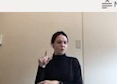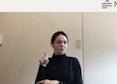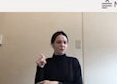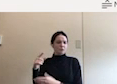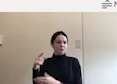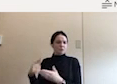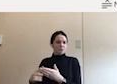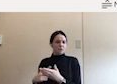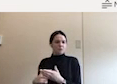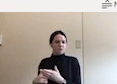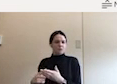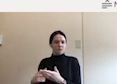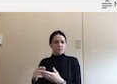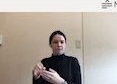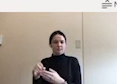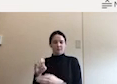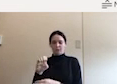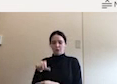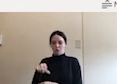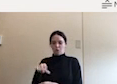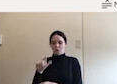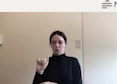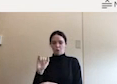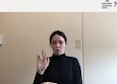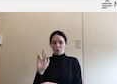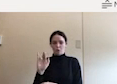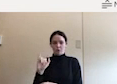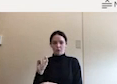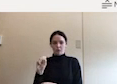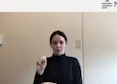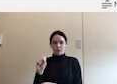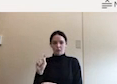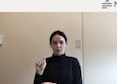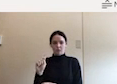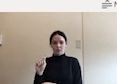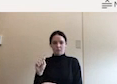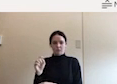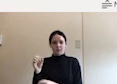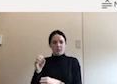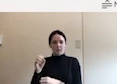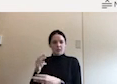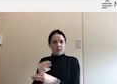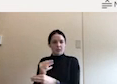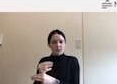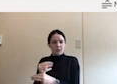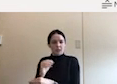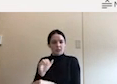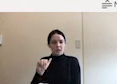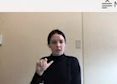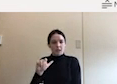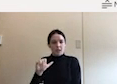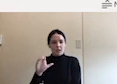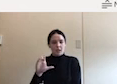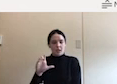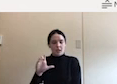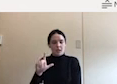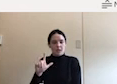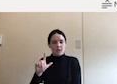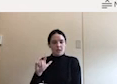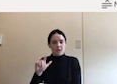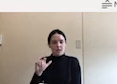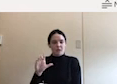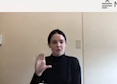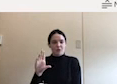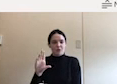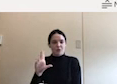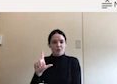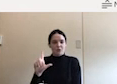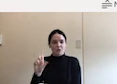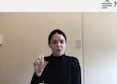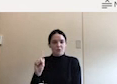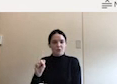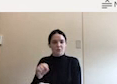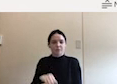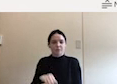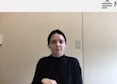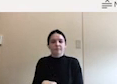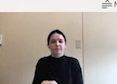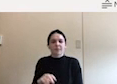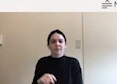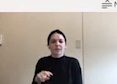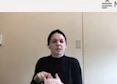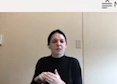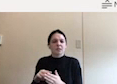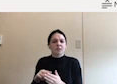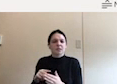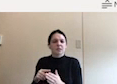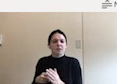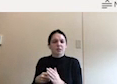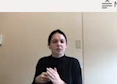equations in calculus, and it made me think of, what that does is it makes